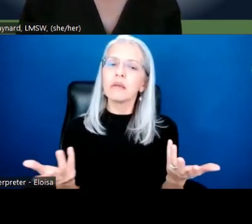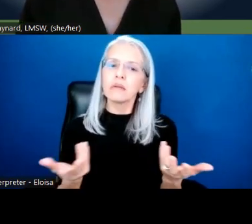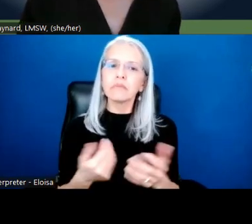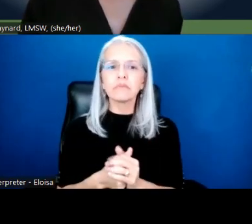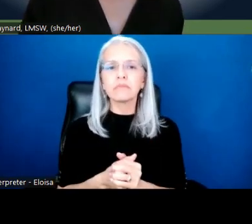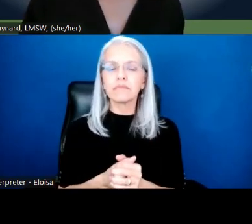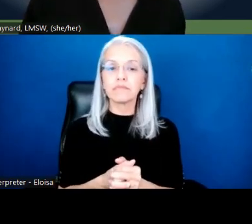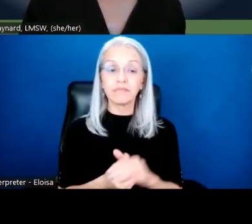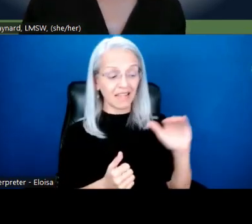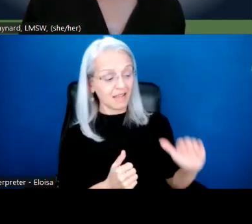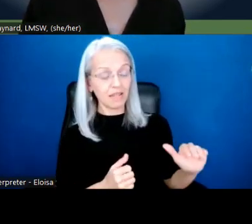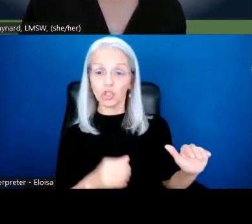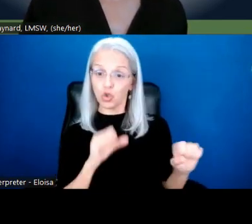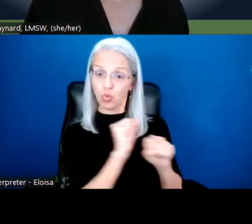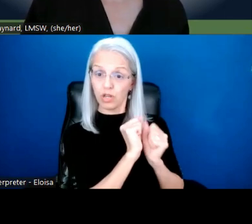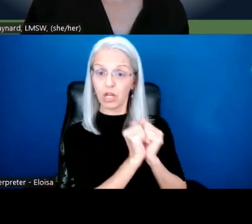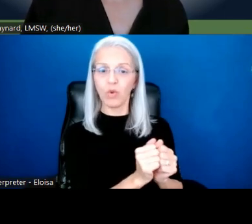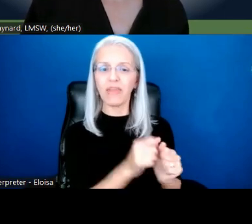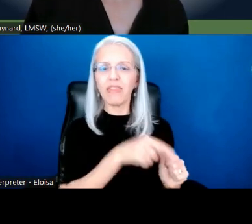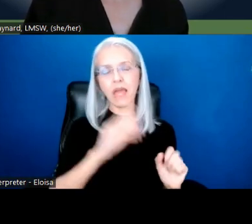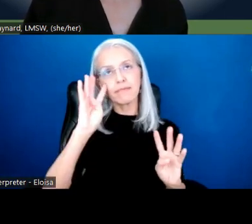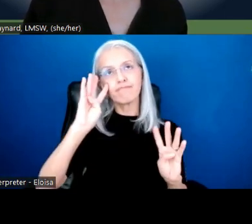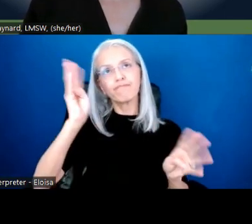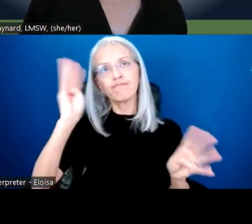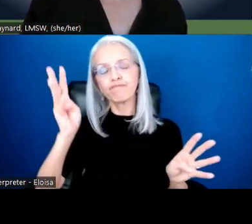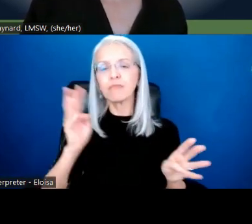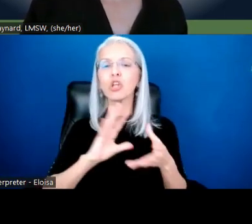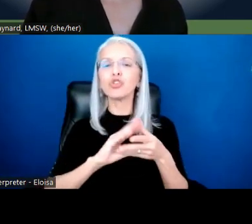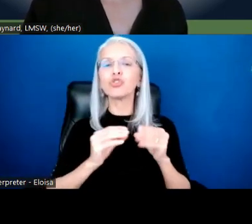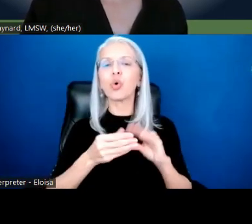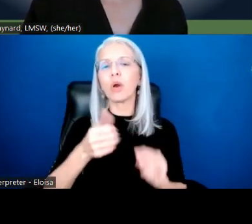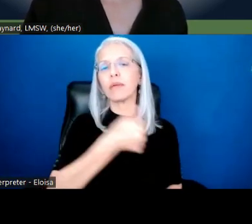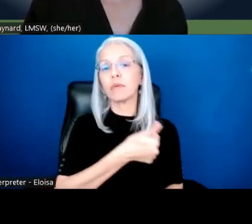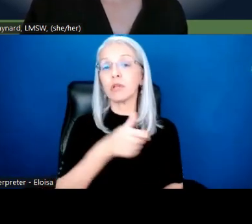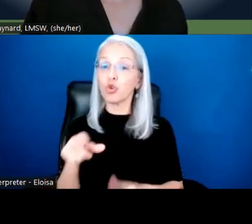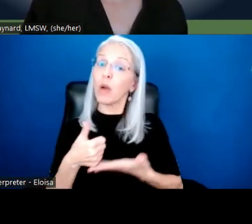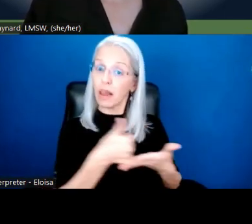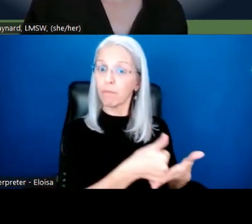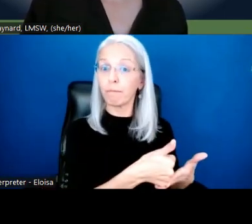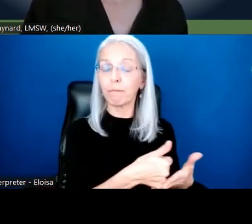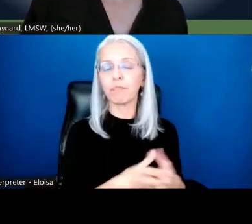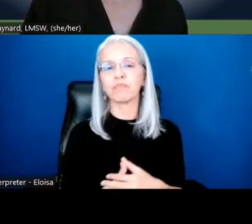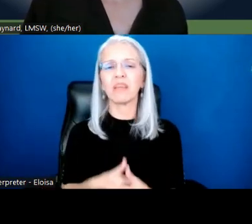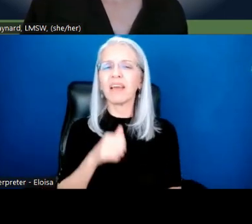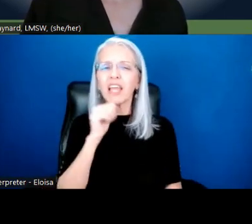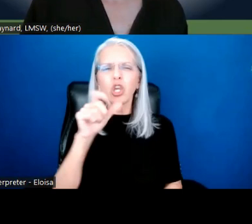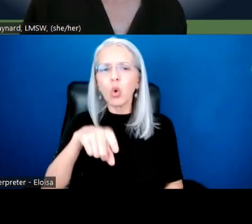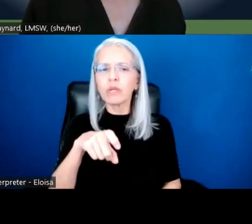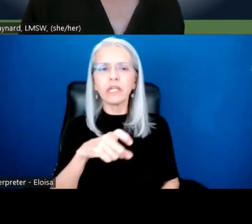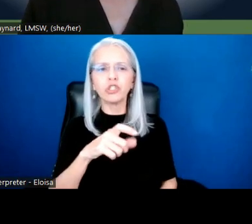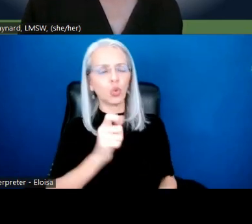Have the kids that you're working with to create their story. Have them to create it. No need to correct